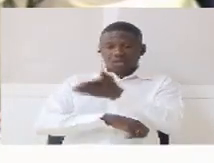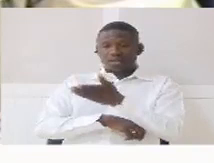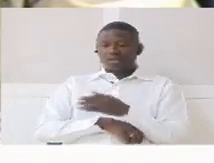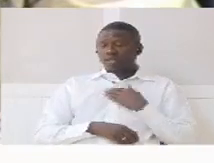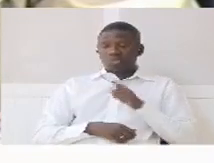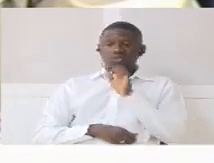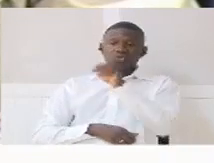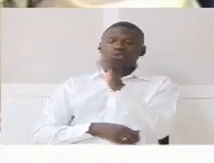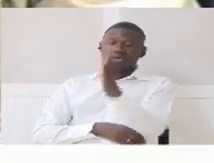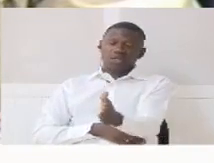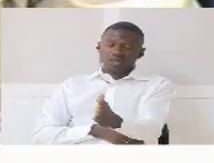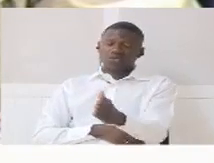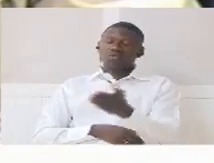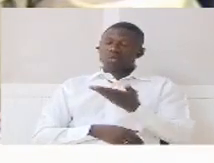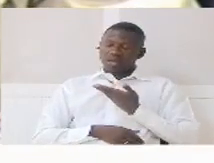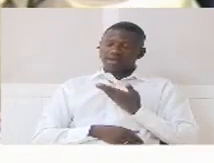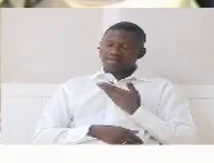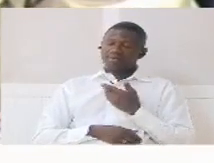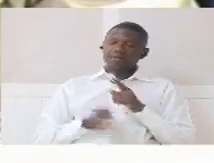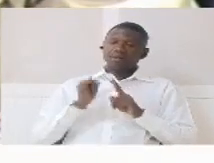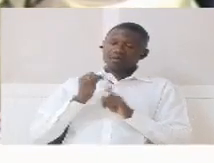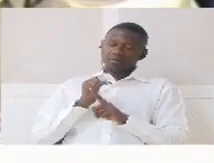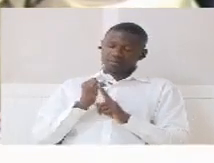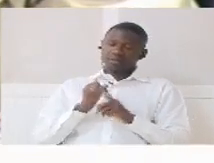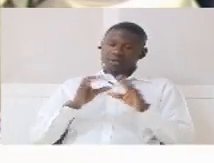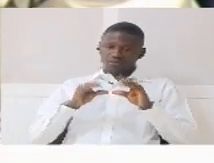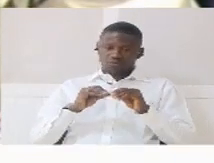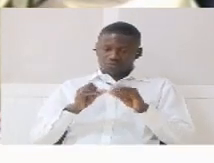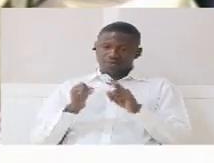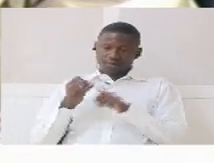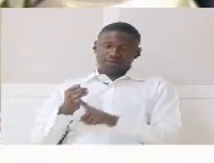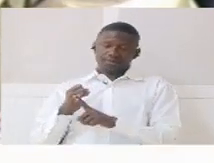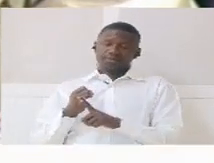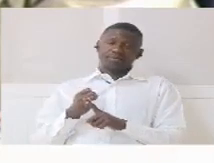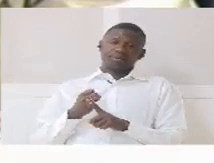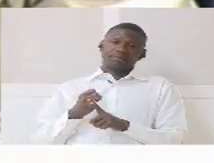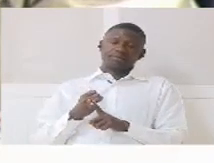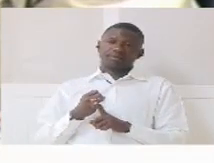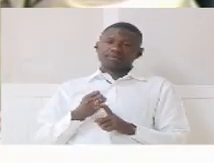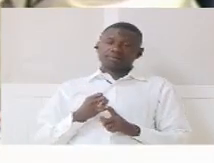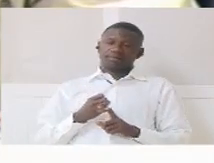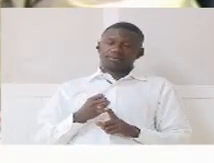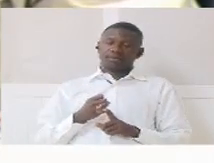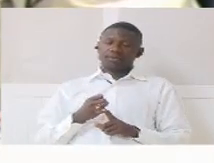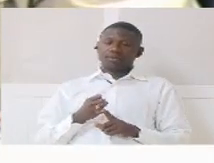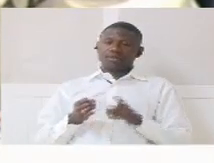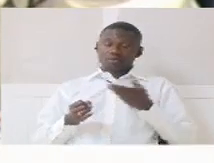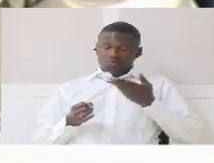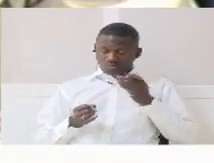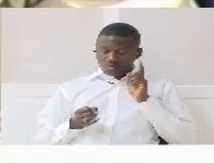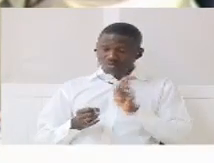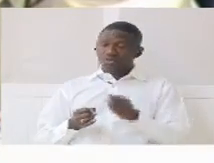your entitlement. A mattress also. To have a mattress. To lie on. And